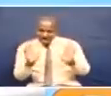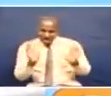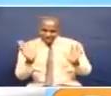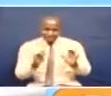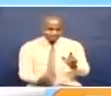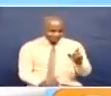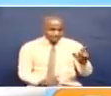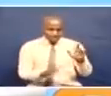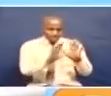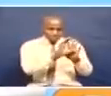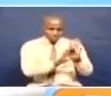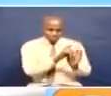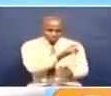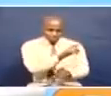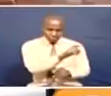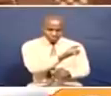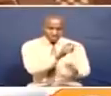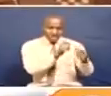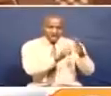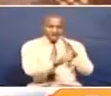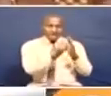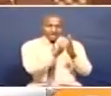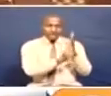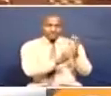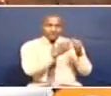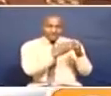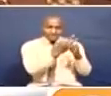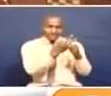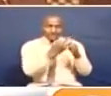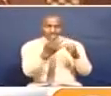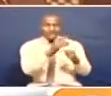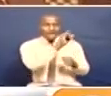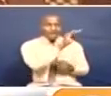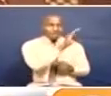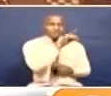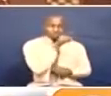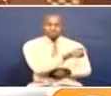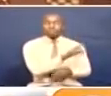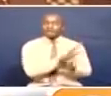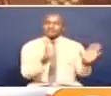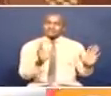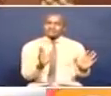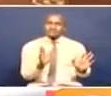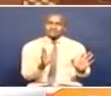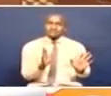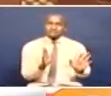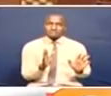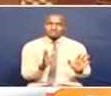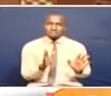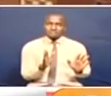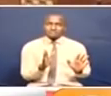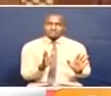in the Constitution is under Article 83 and 86 is the first respondent, the Electoral Commission. That's it. Now,